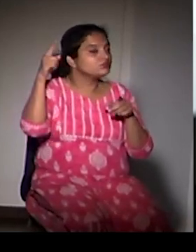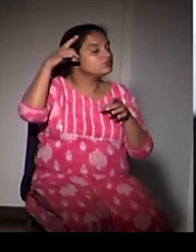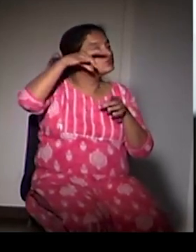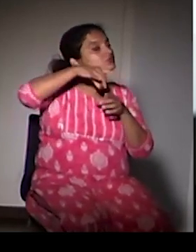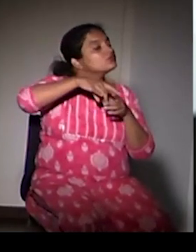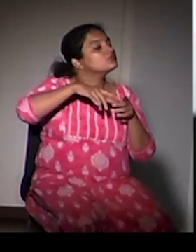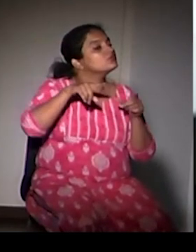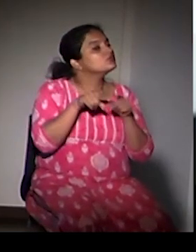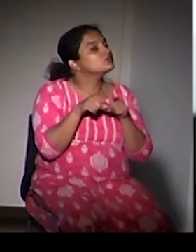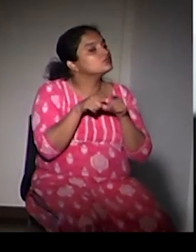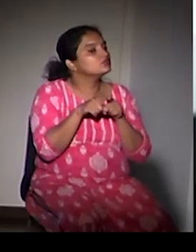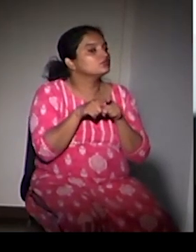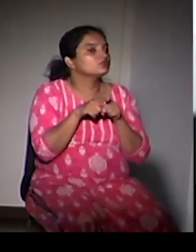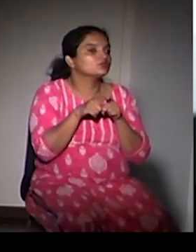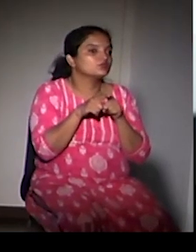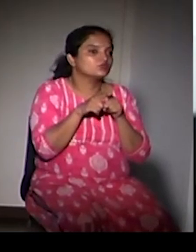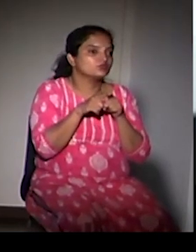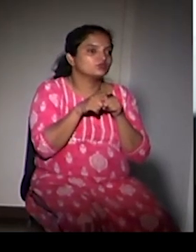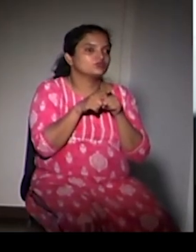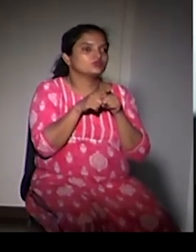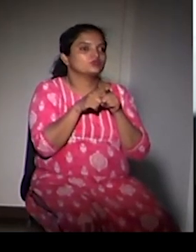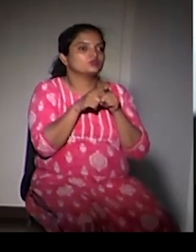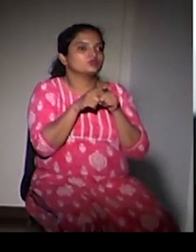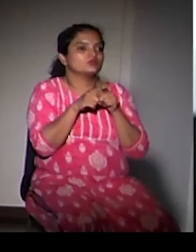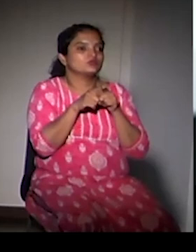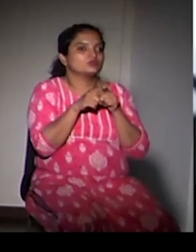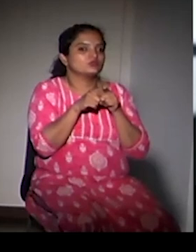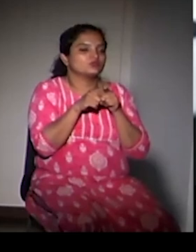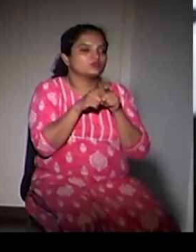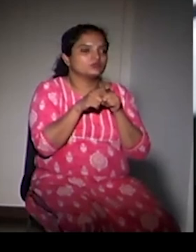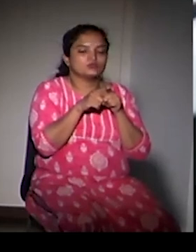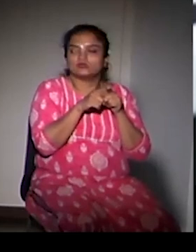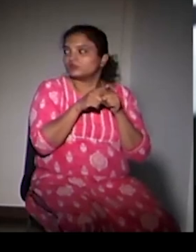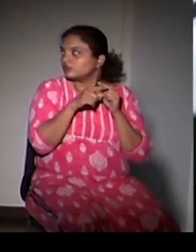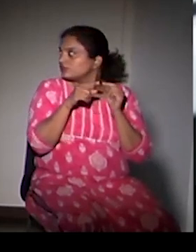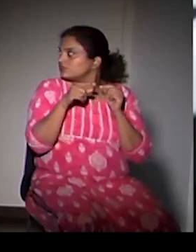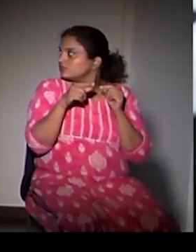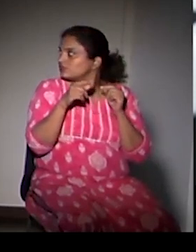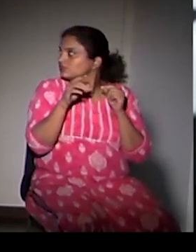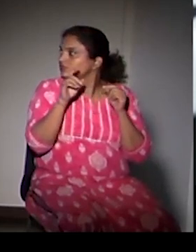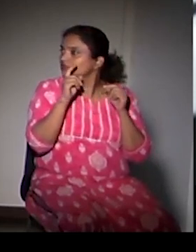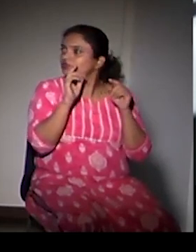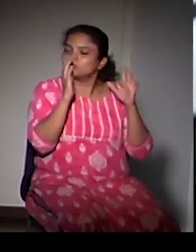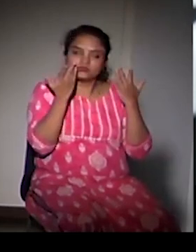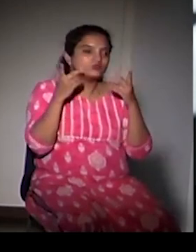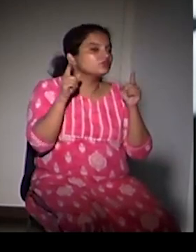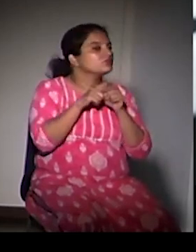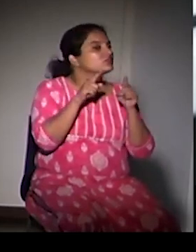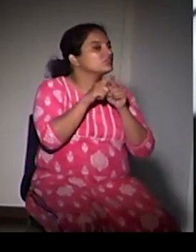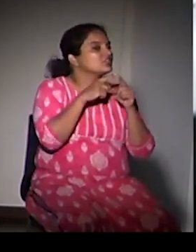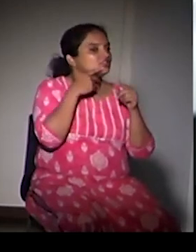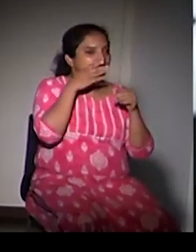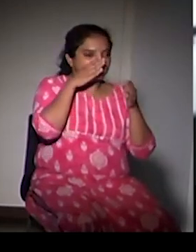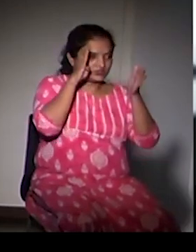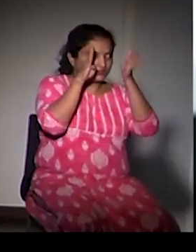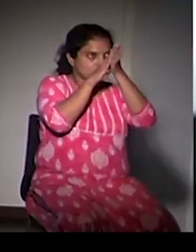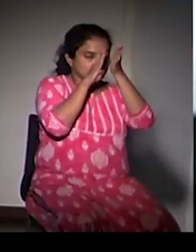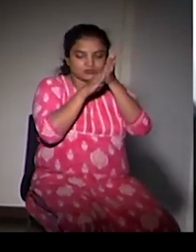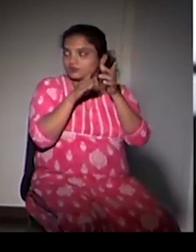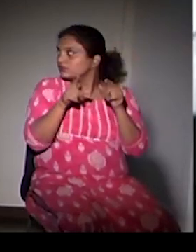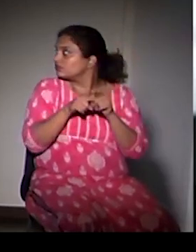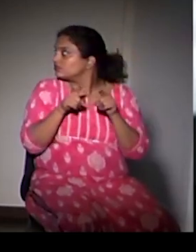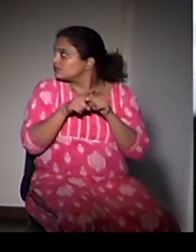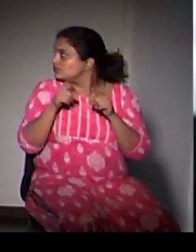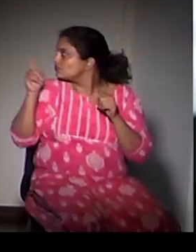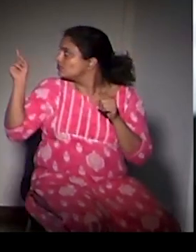well, you've got these wonderful glazed bricks in much lighter colours, obviously, because it's quite